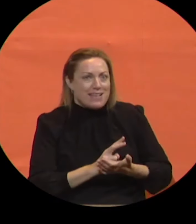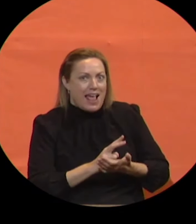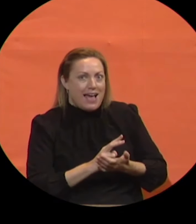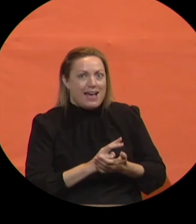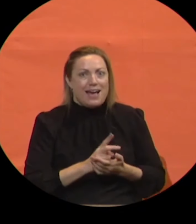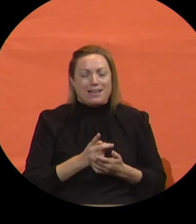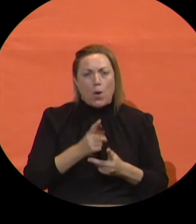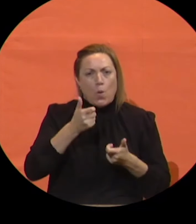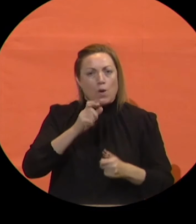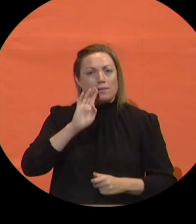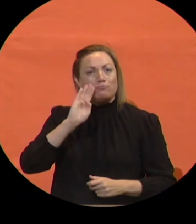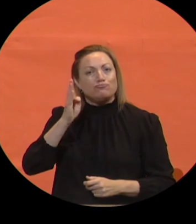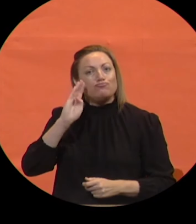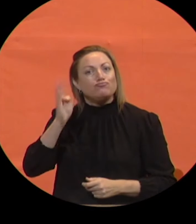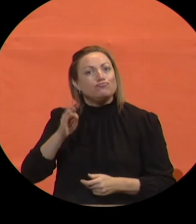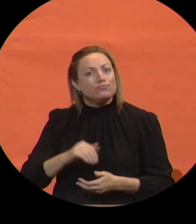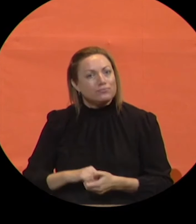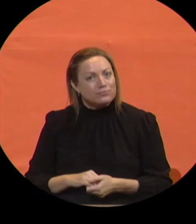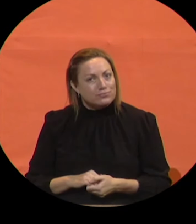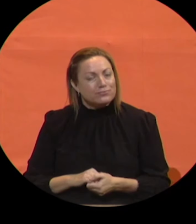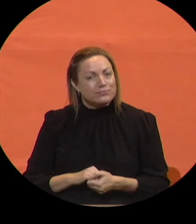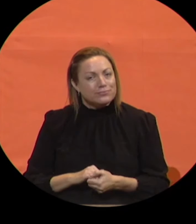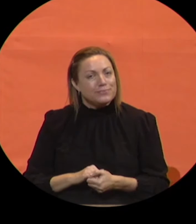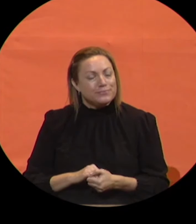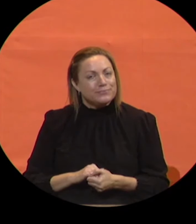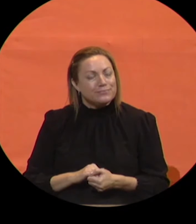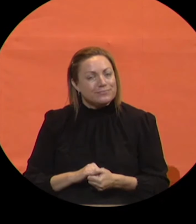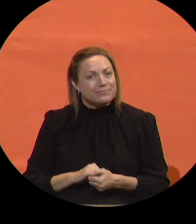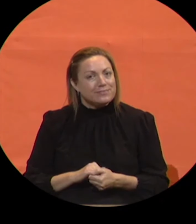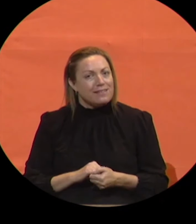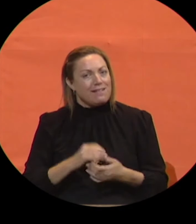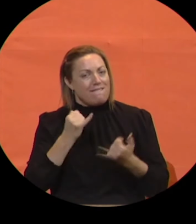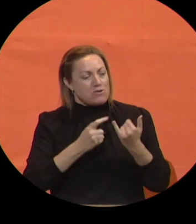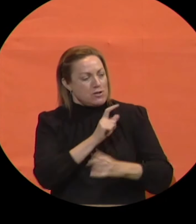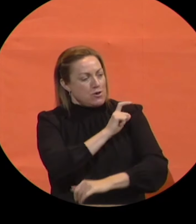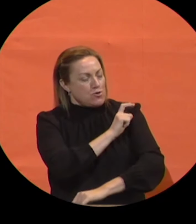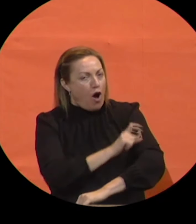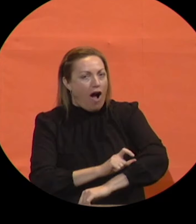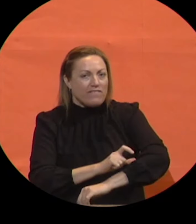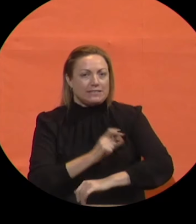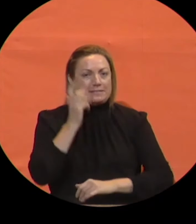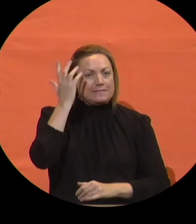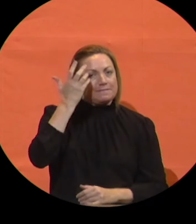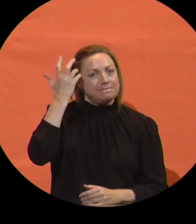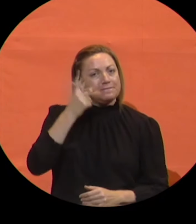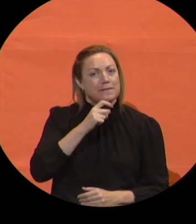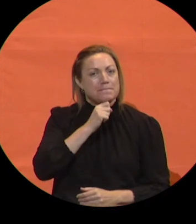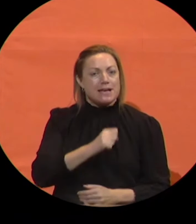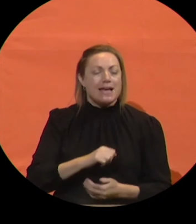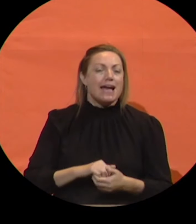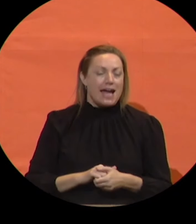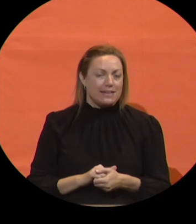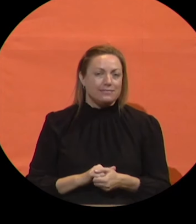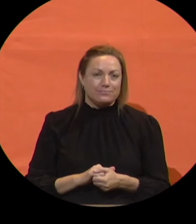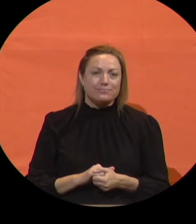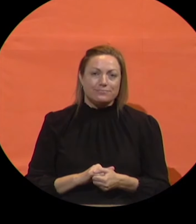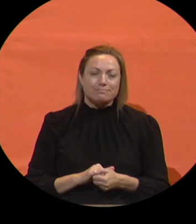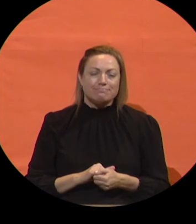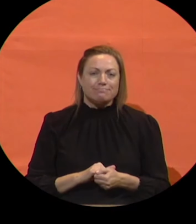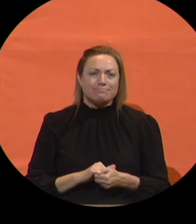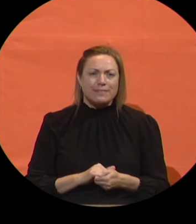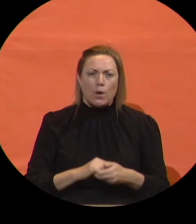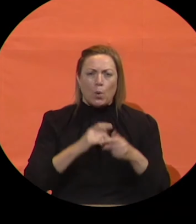thorough, a very high-profile, rather flamboyant public figure, and a